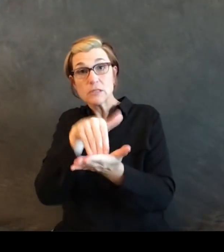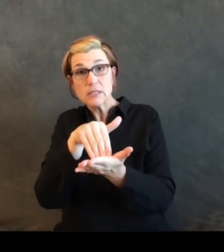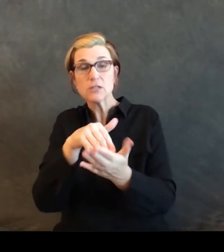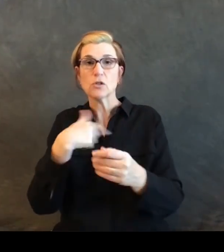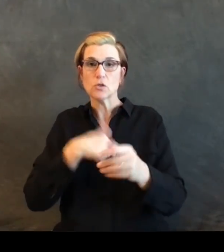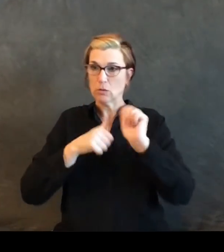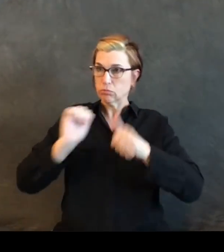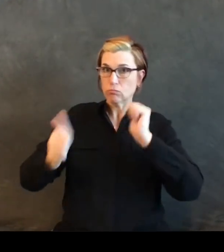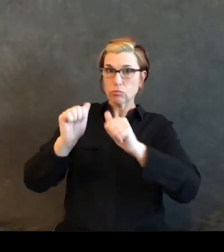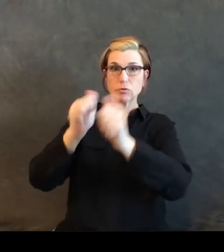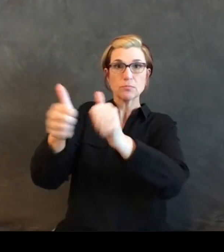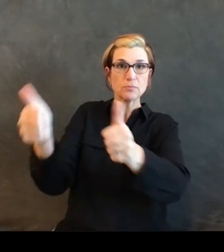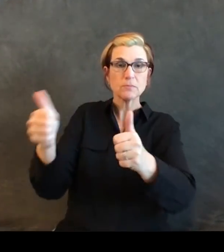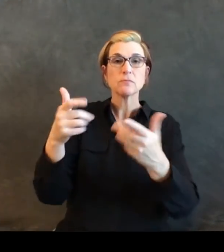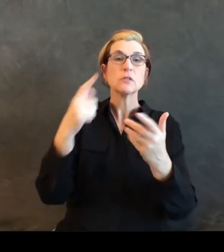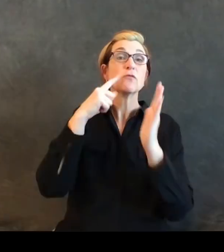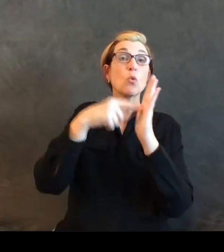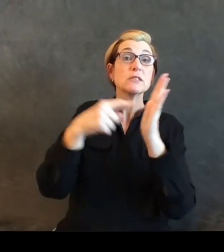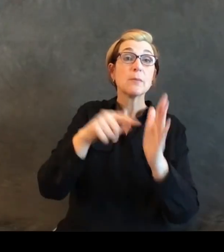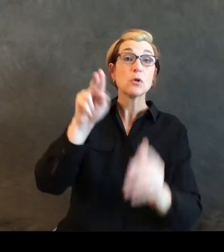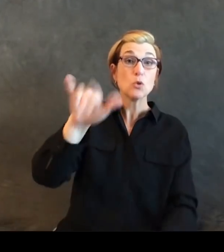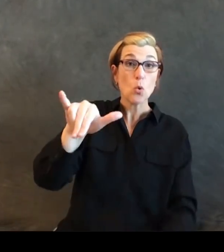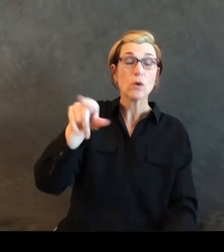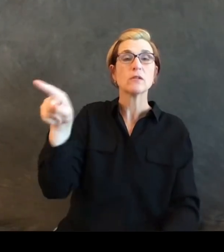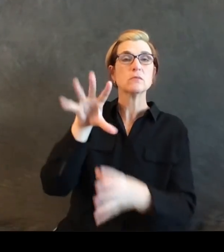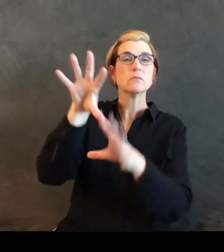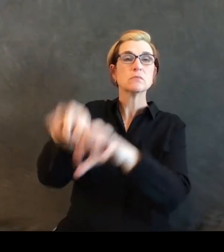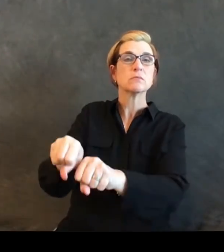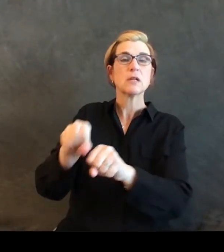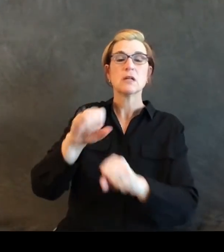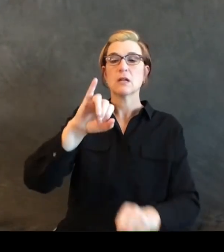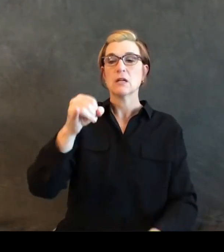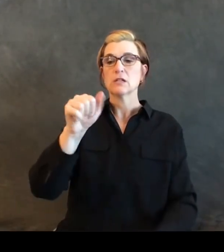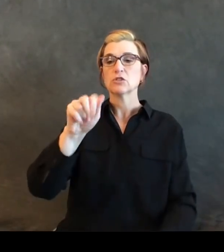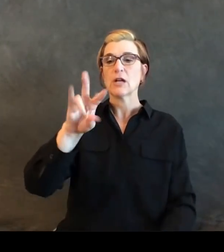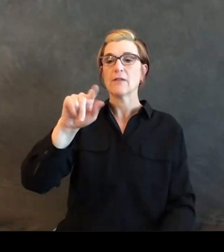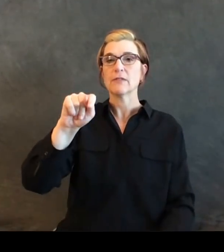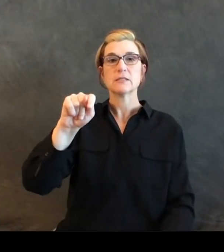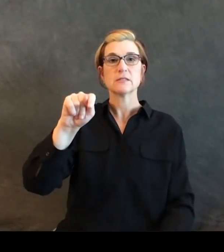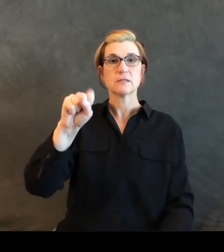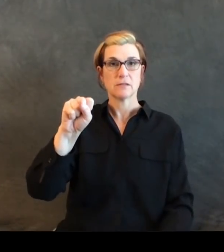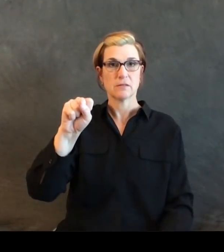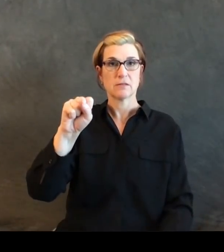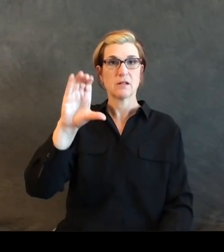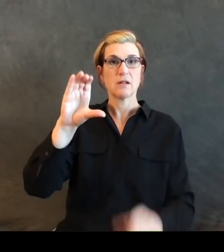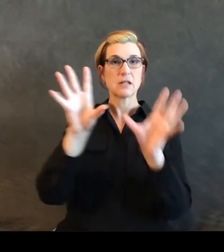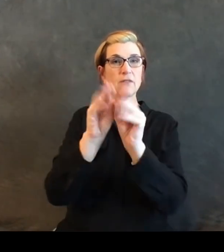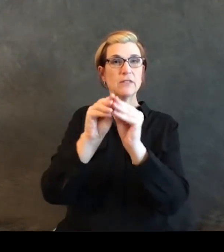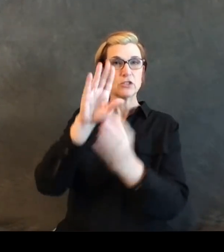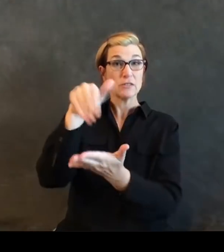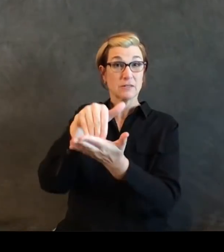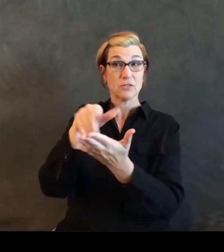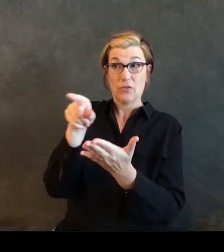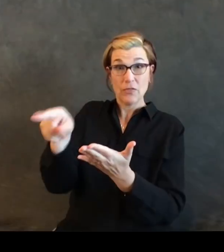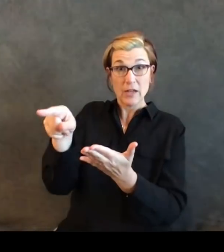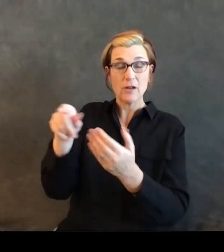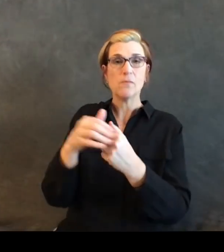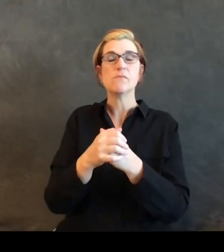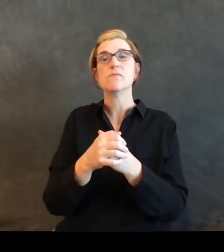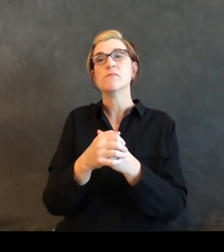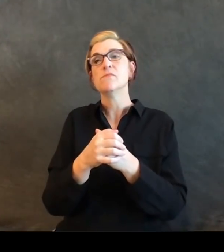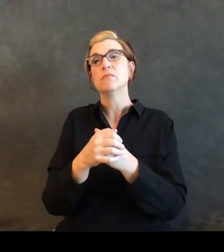York. It's at the convention center, the Javits Convention Center. We're doing 4 hospitals, and we're doing throughout the